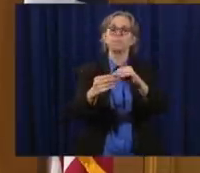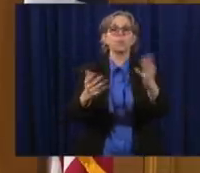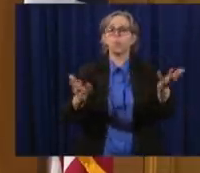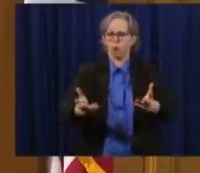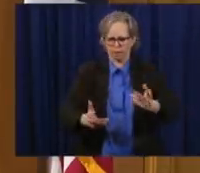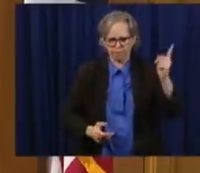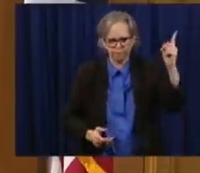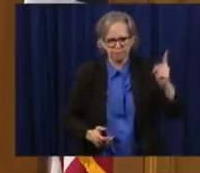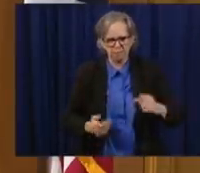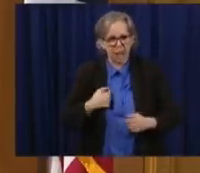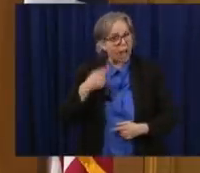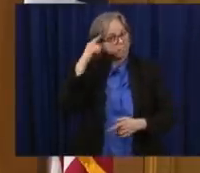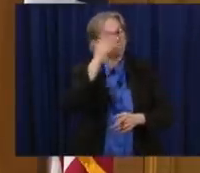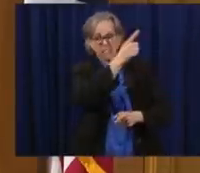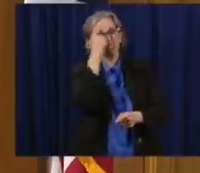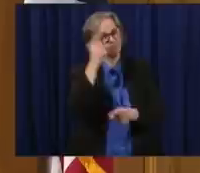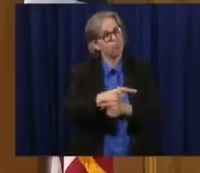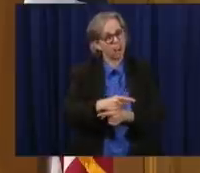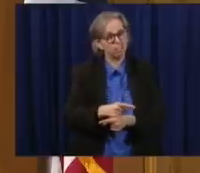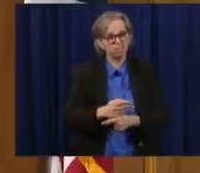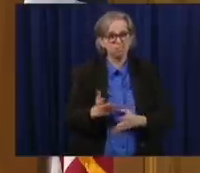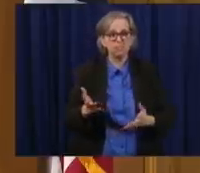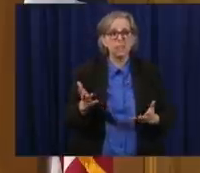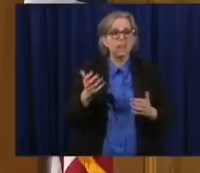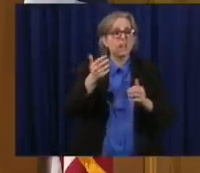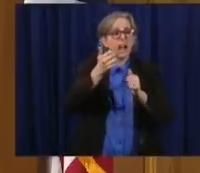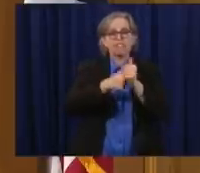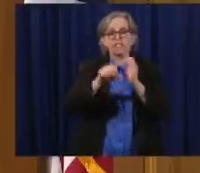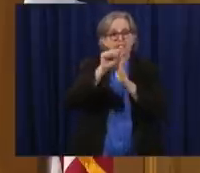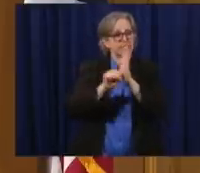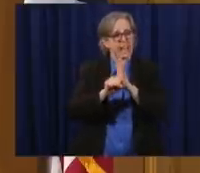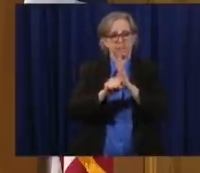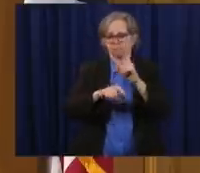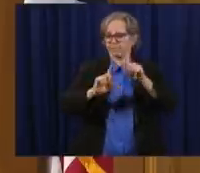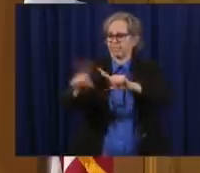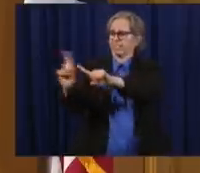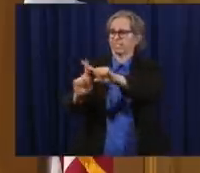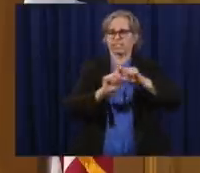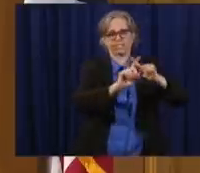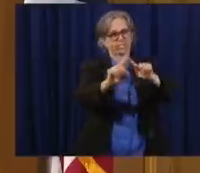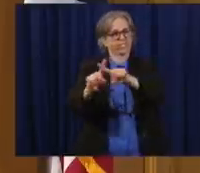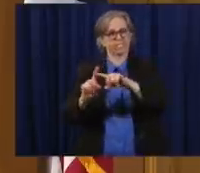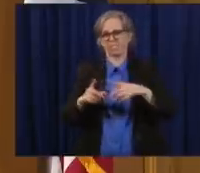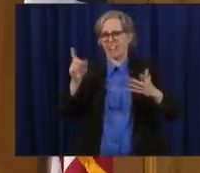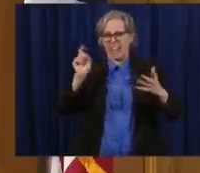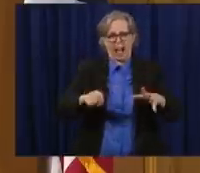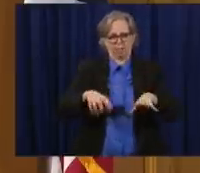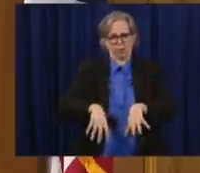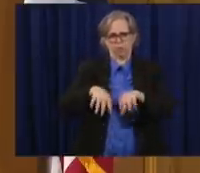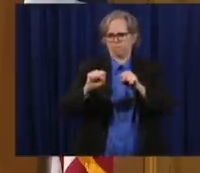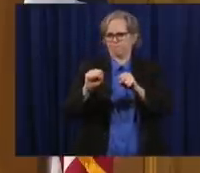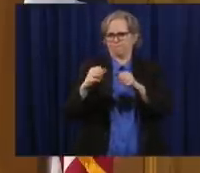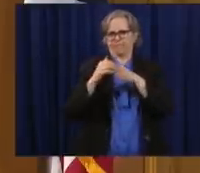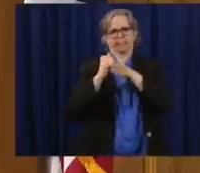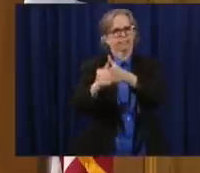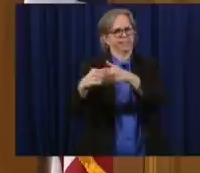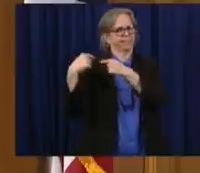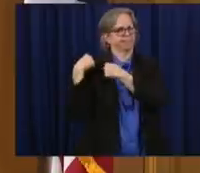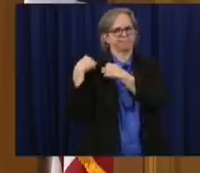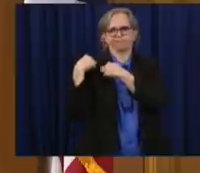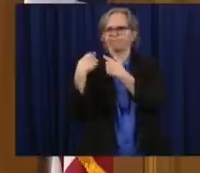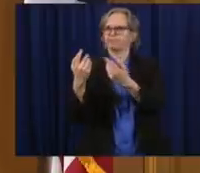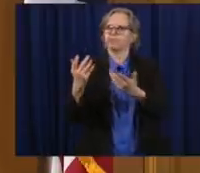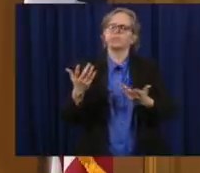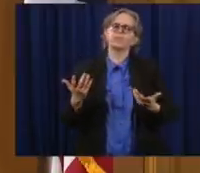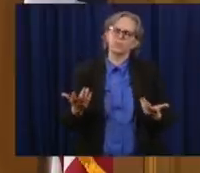think he's right, that every state's going to be different. Every state is going to have to do this differently. We have